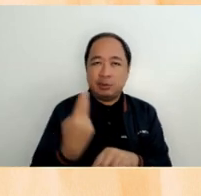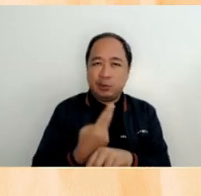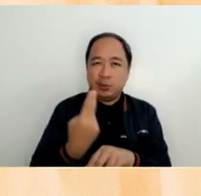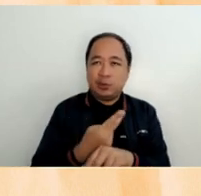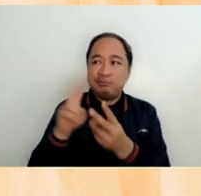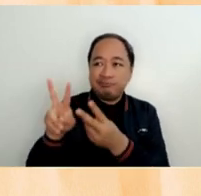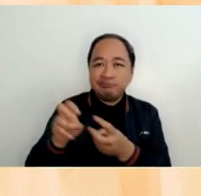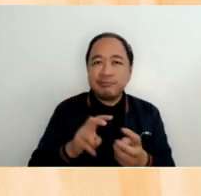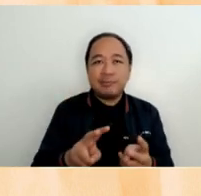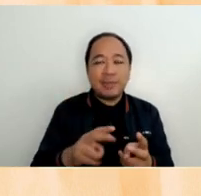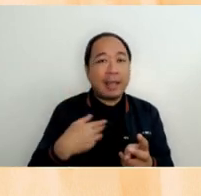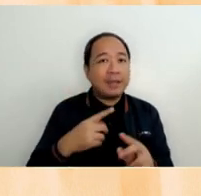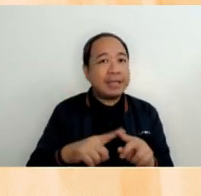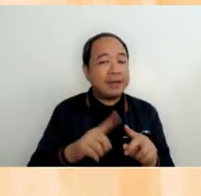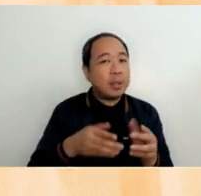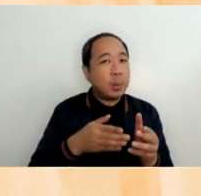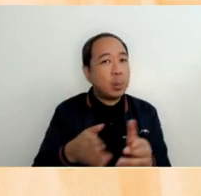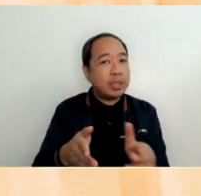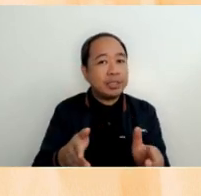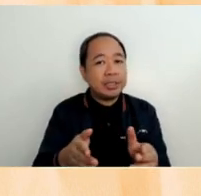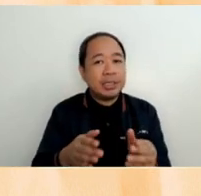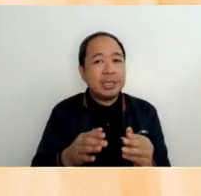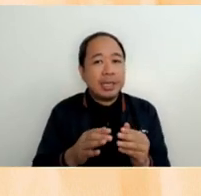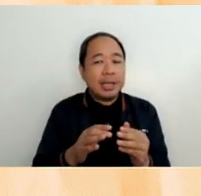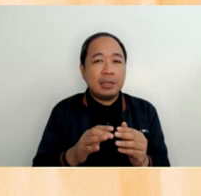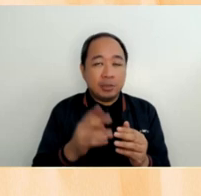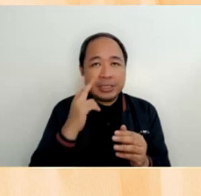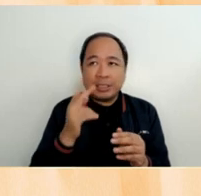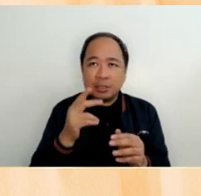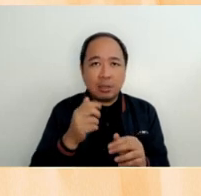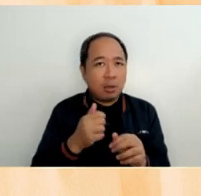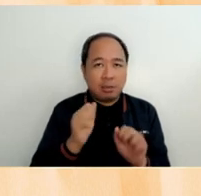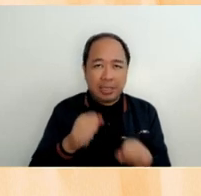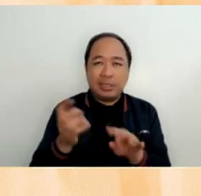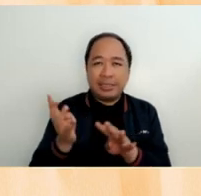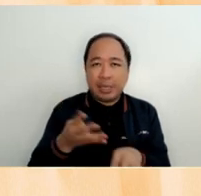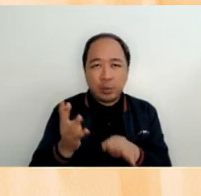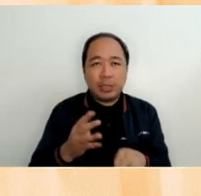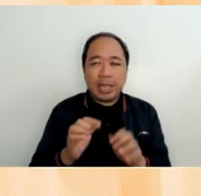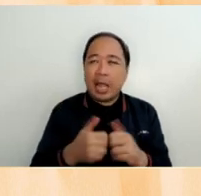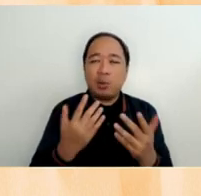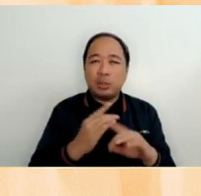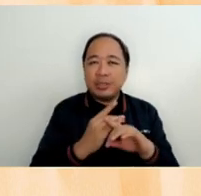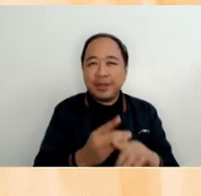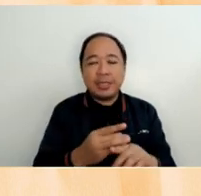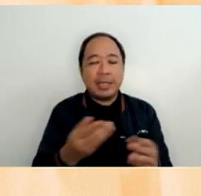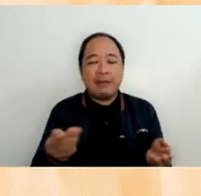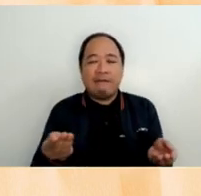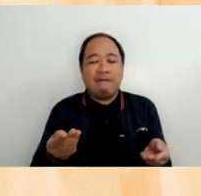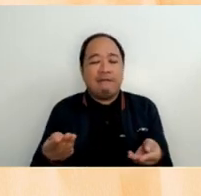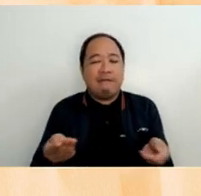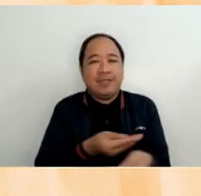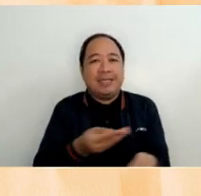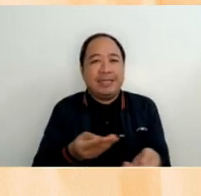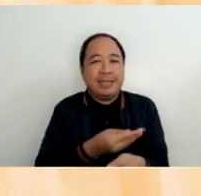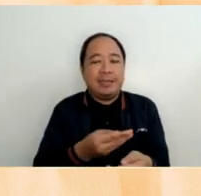there are ways that we can get it. Everything's downloadable. to justify and facilitate our